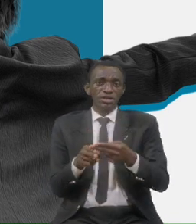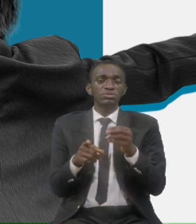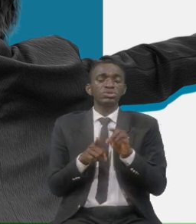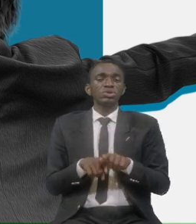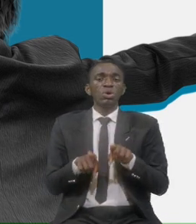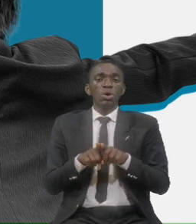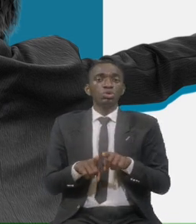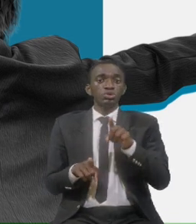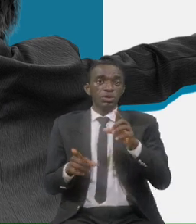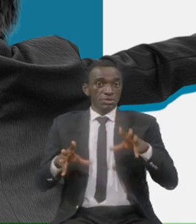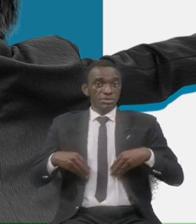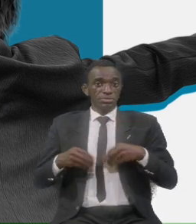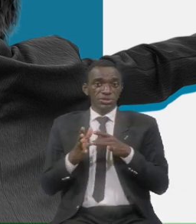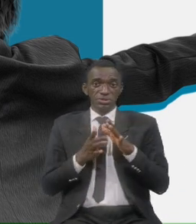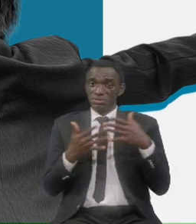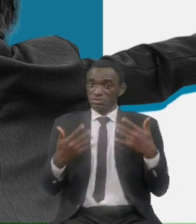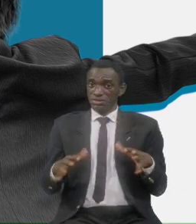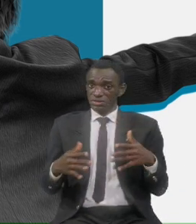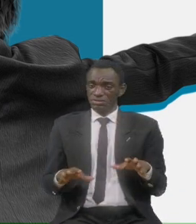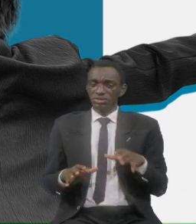very important towards